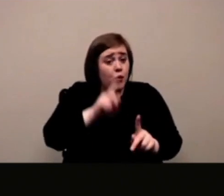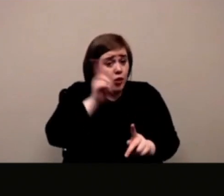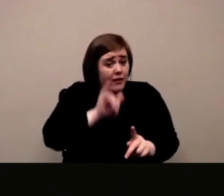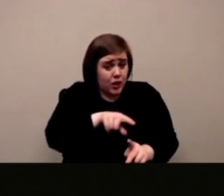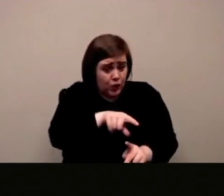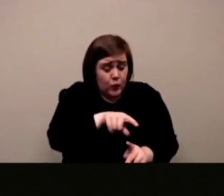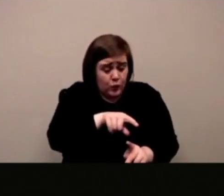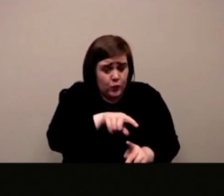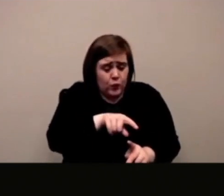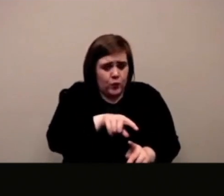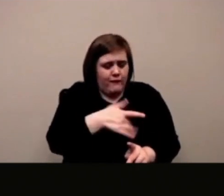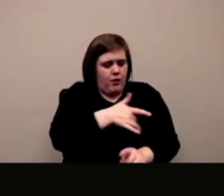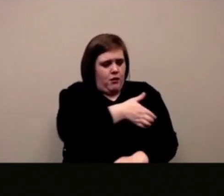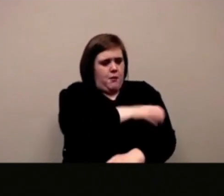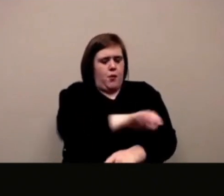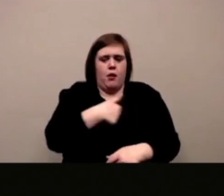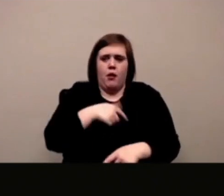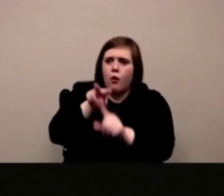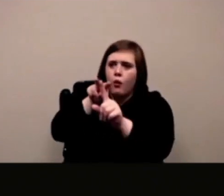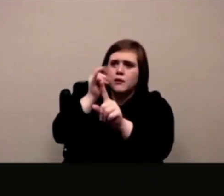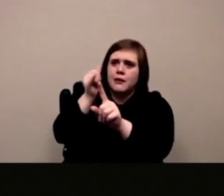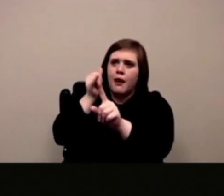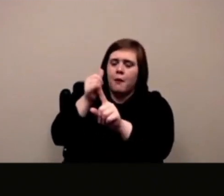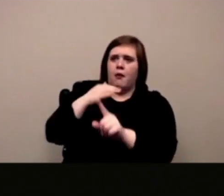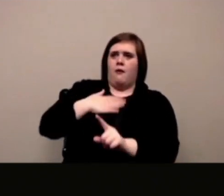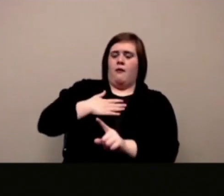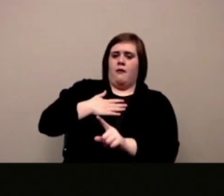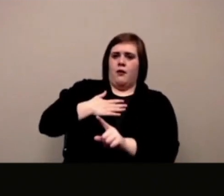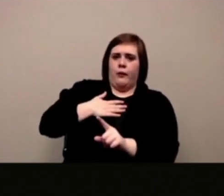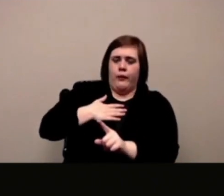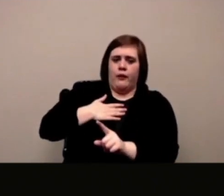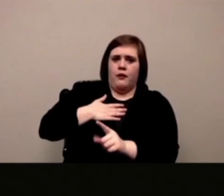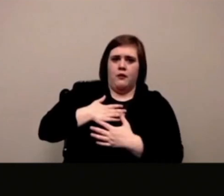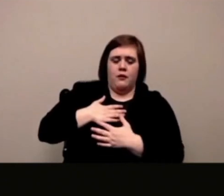there's empowerment in that. So when someone is finally intentionally saying this